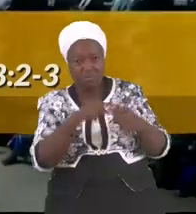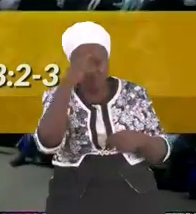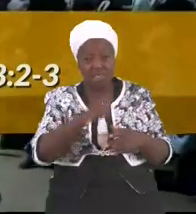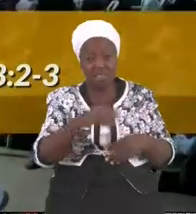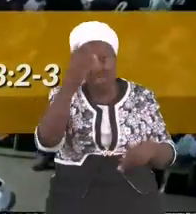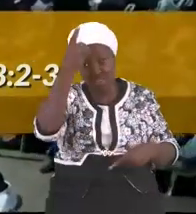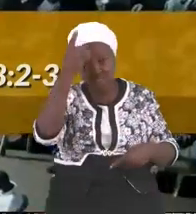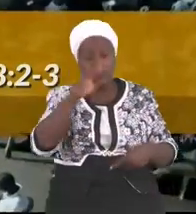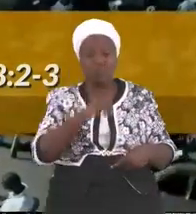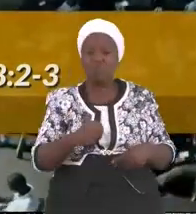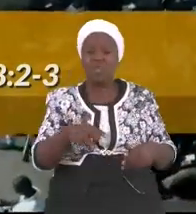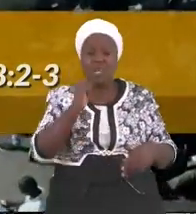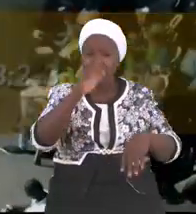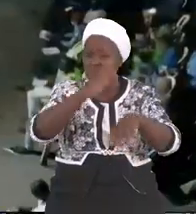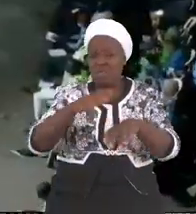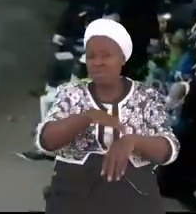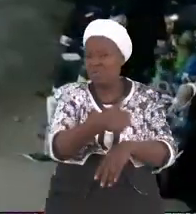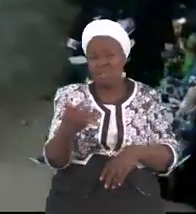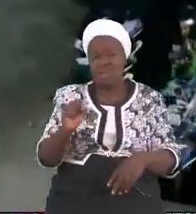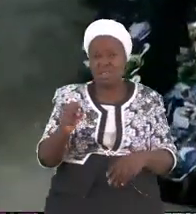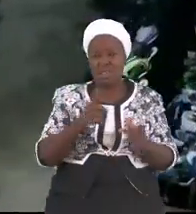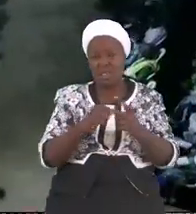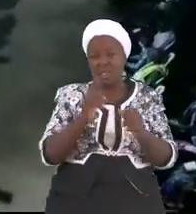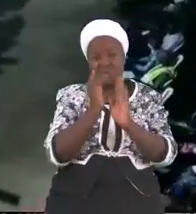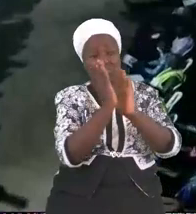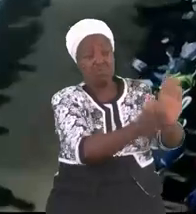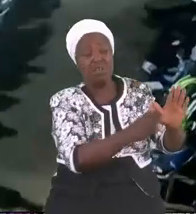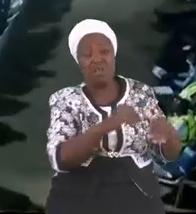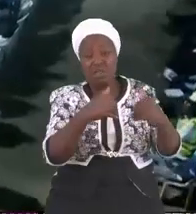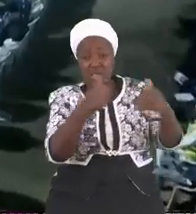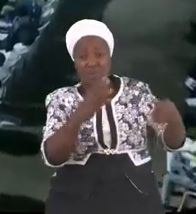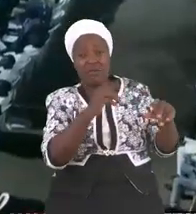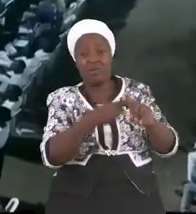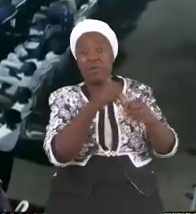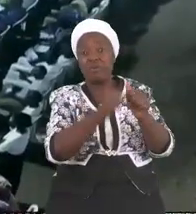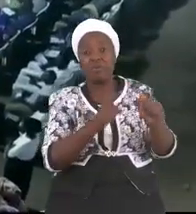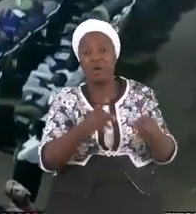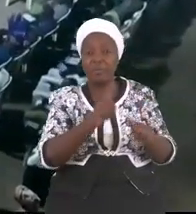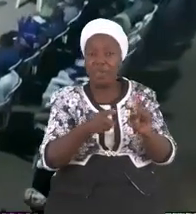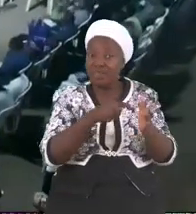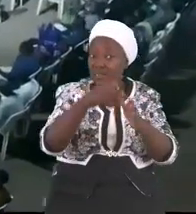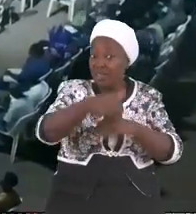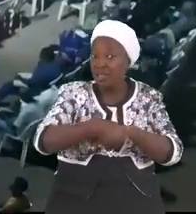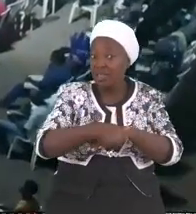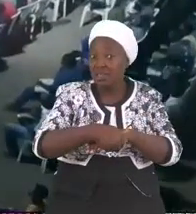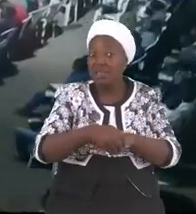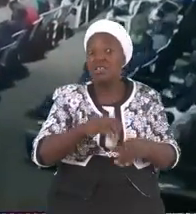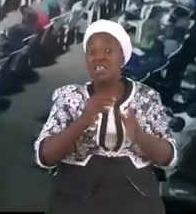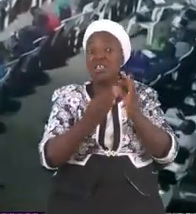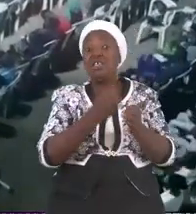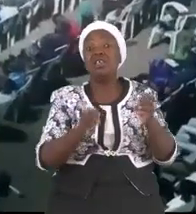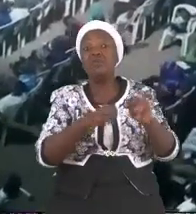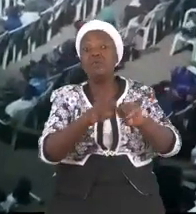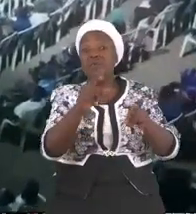them to other people. There you are tonight, even if you have a contagious disease that